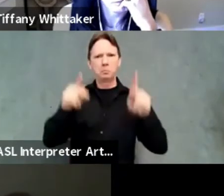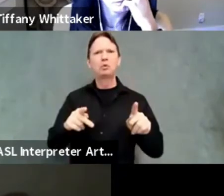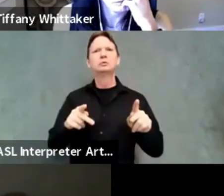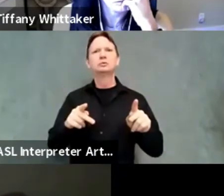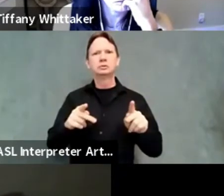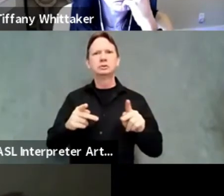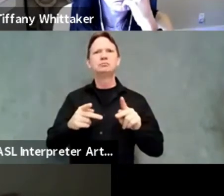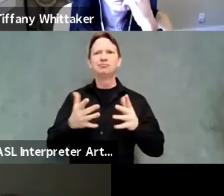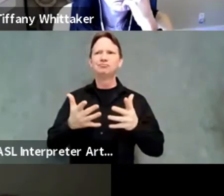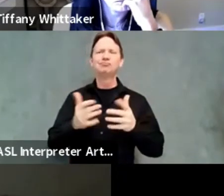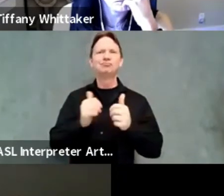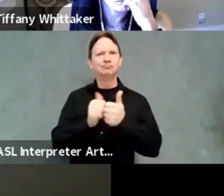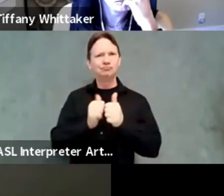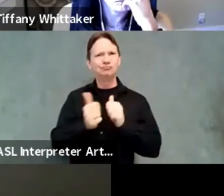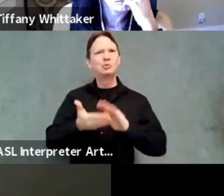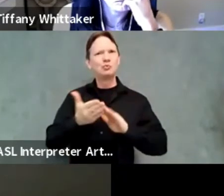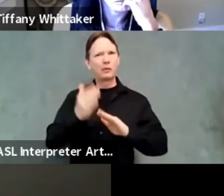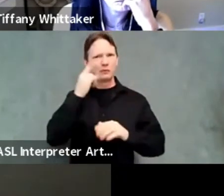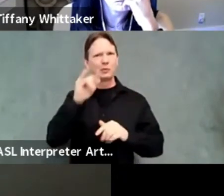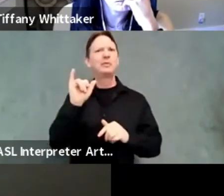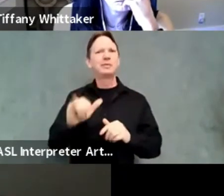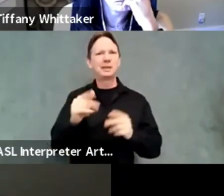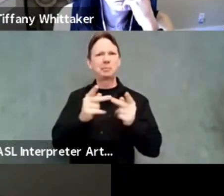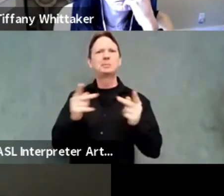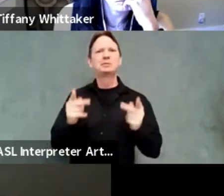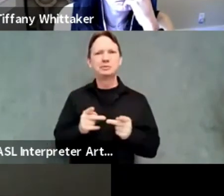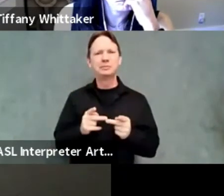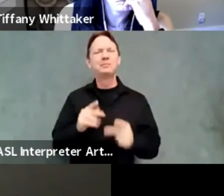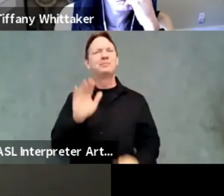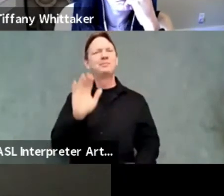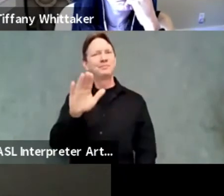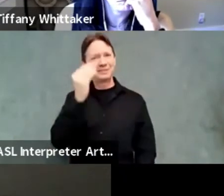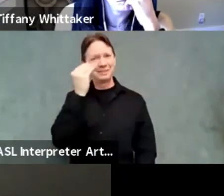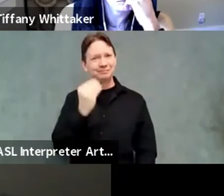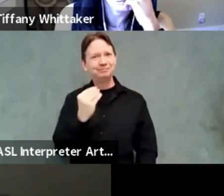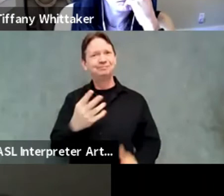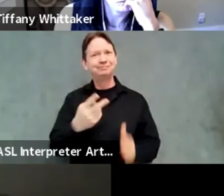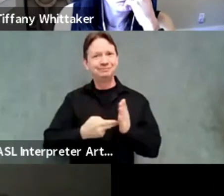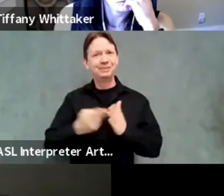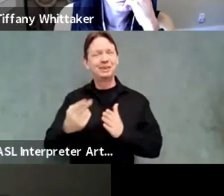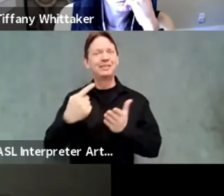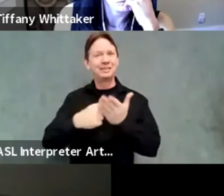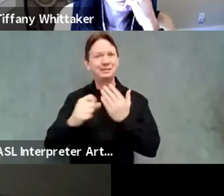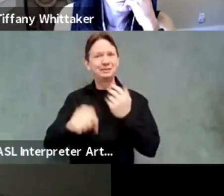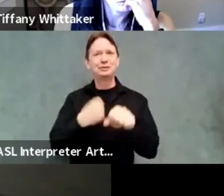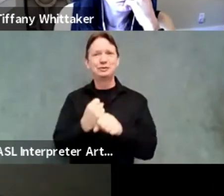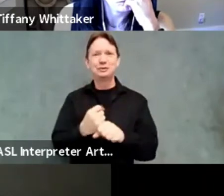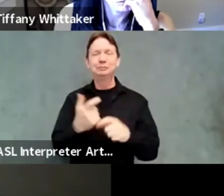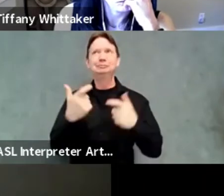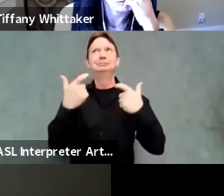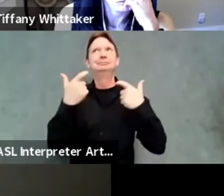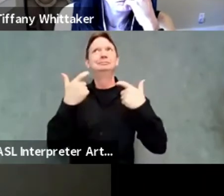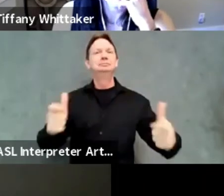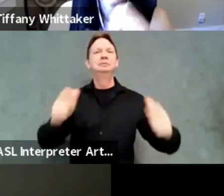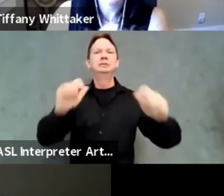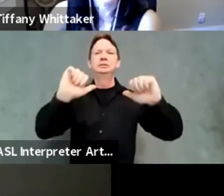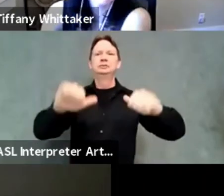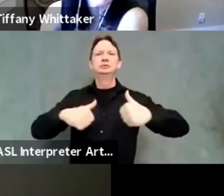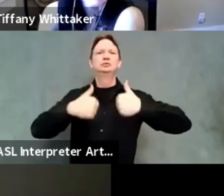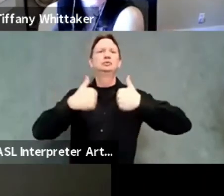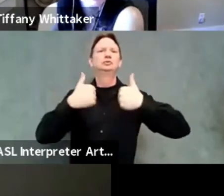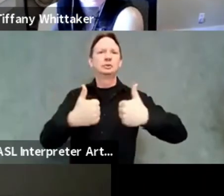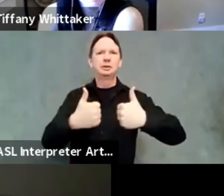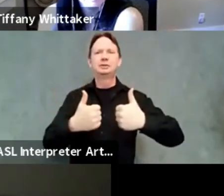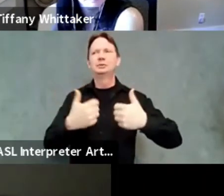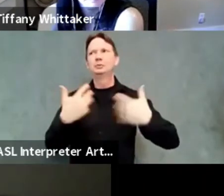one candidate. I will say it's been a real challenge this year, more so than ever. I just think that you all are just stretched